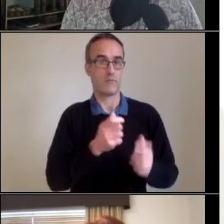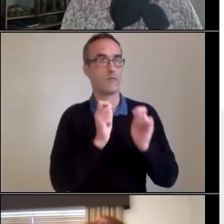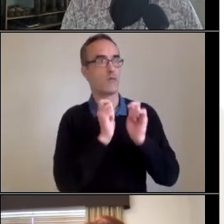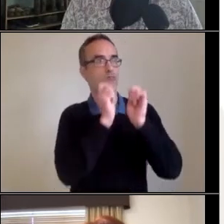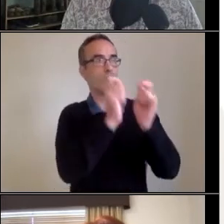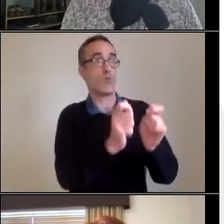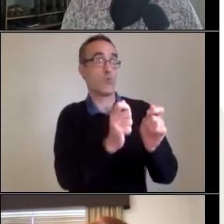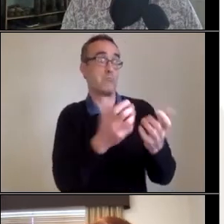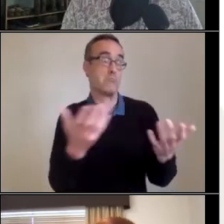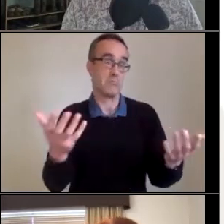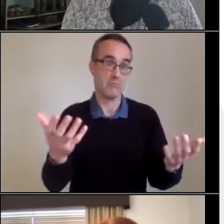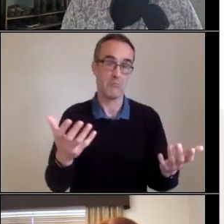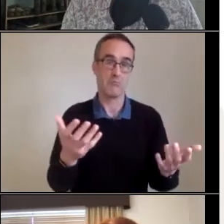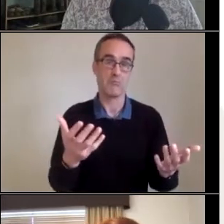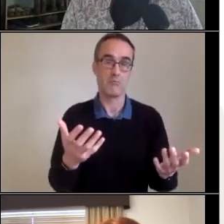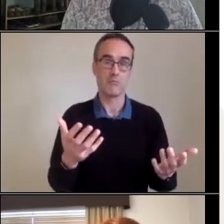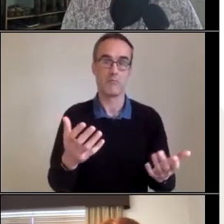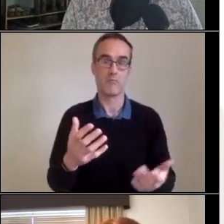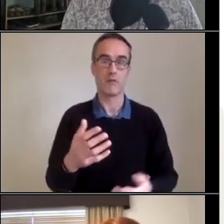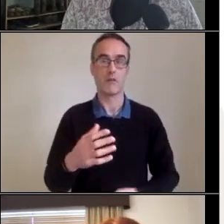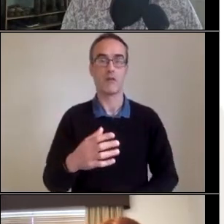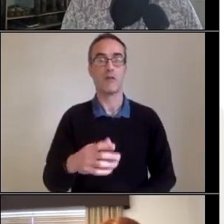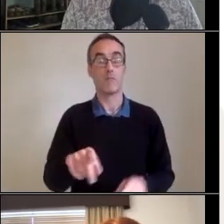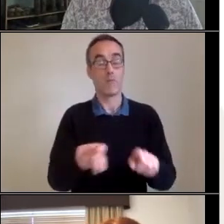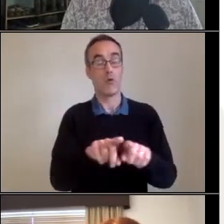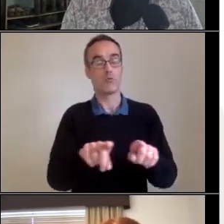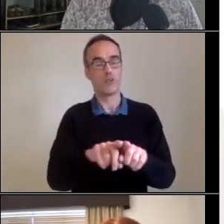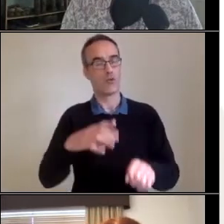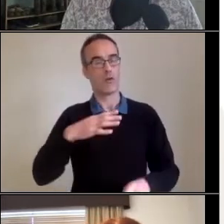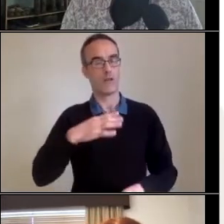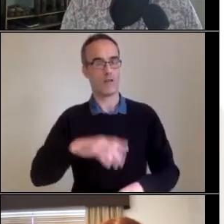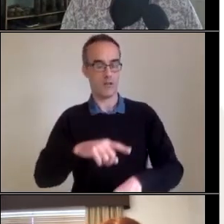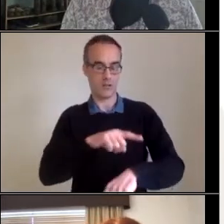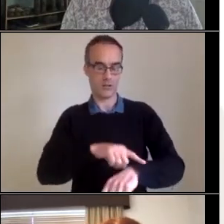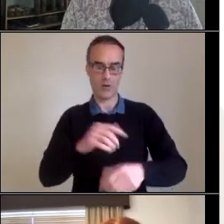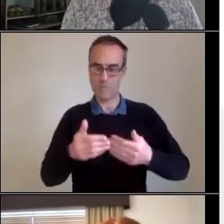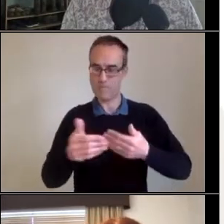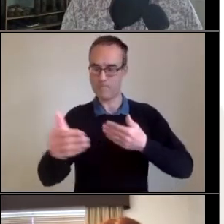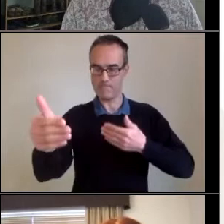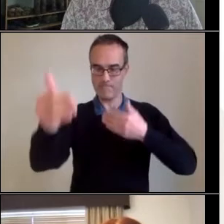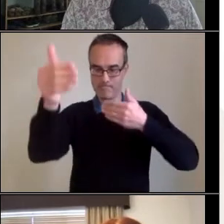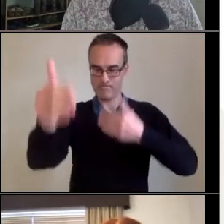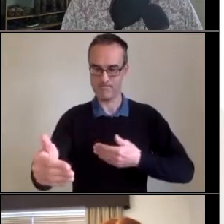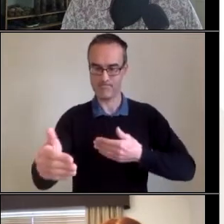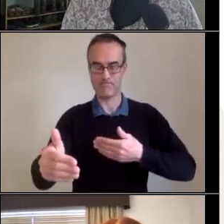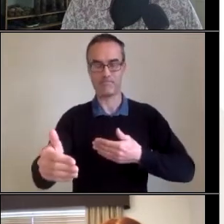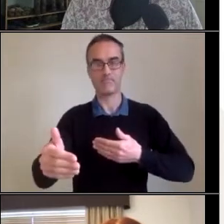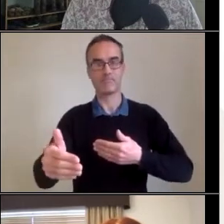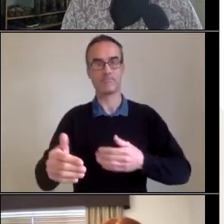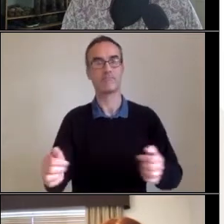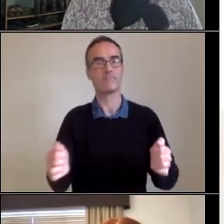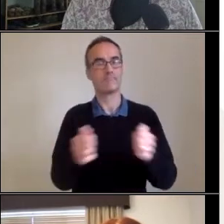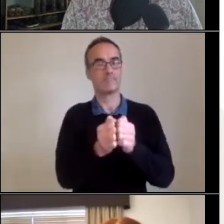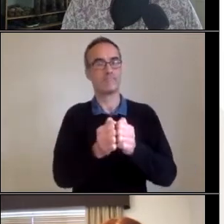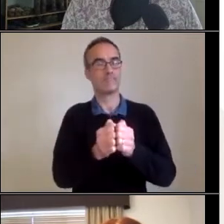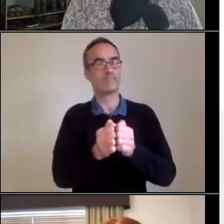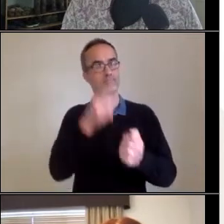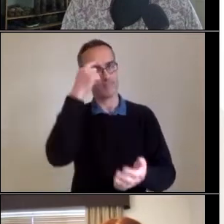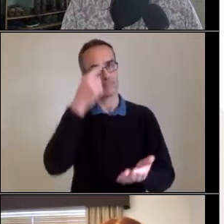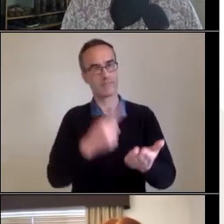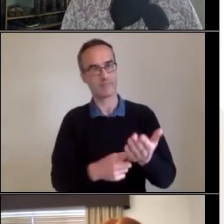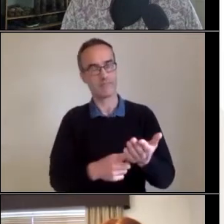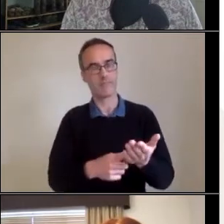frame, say within 10 years this needs to be done, and if you are able to give to